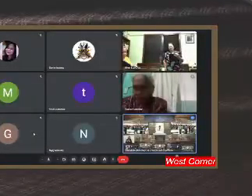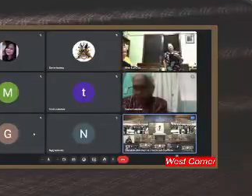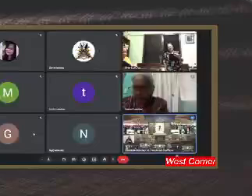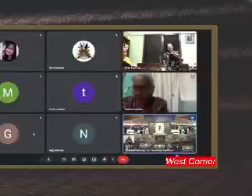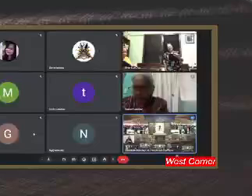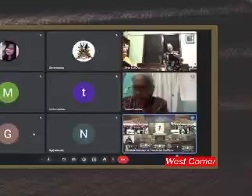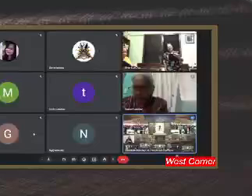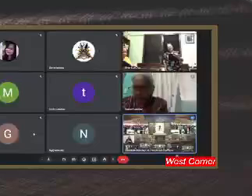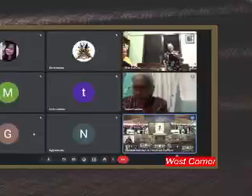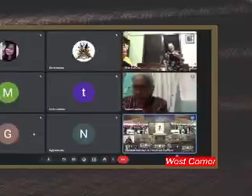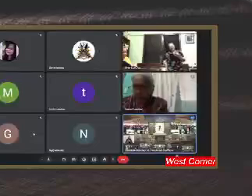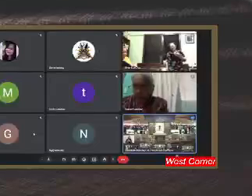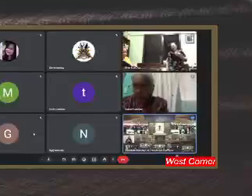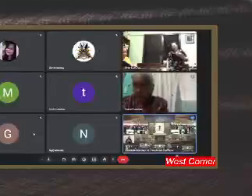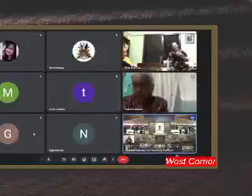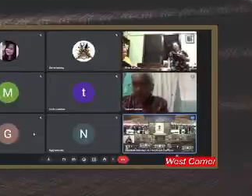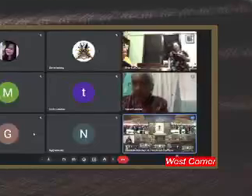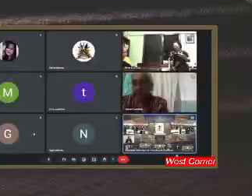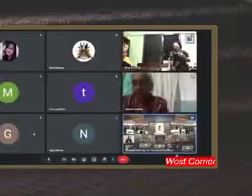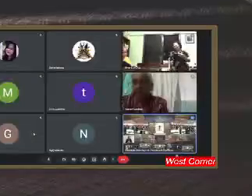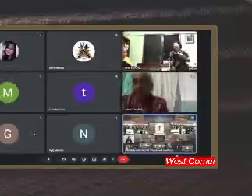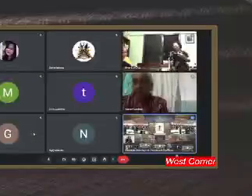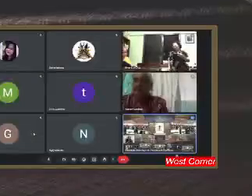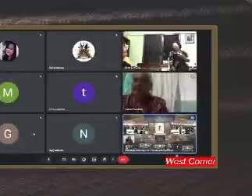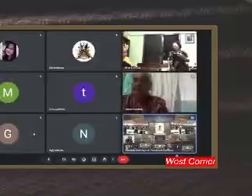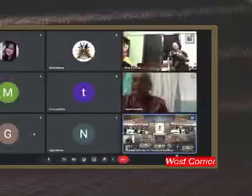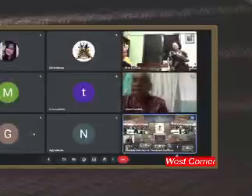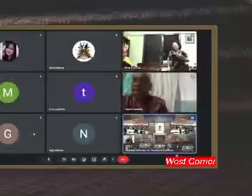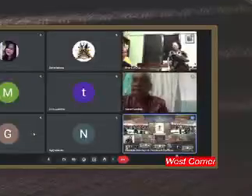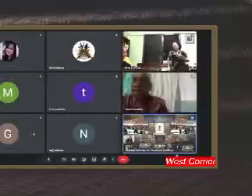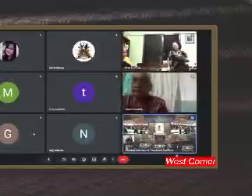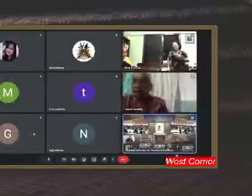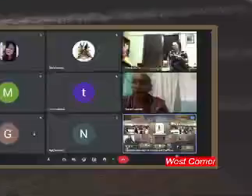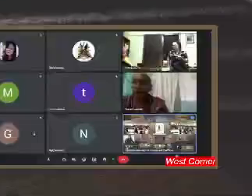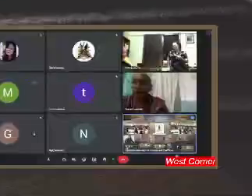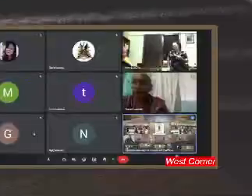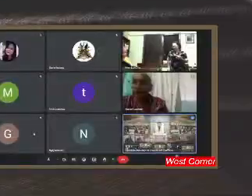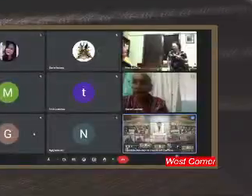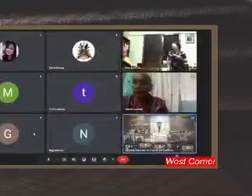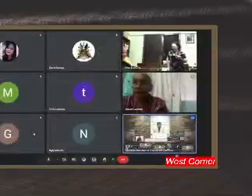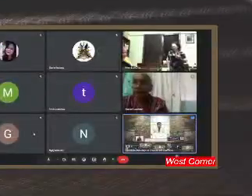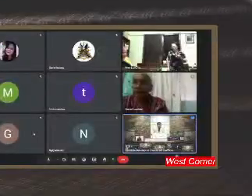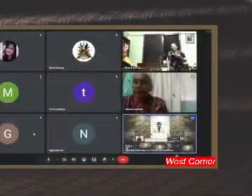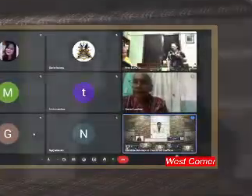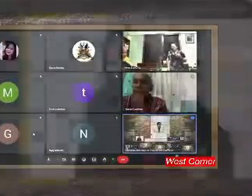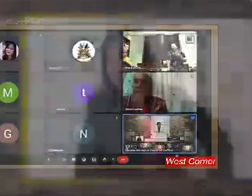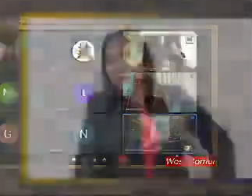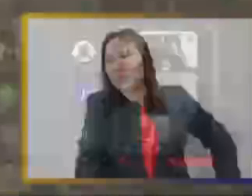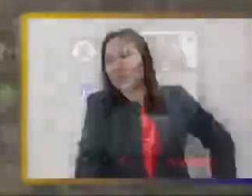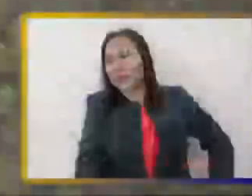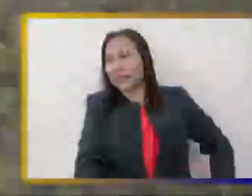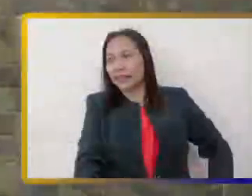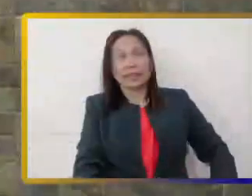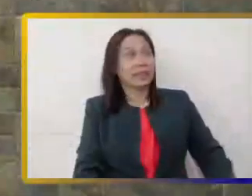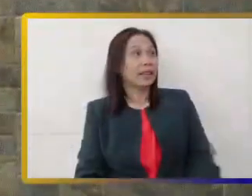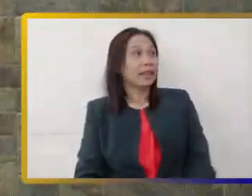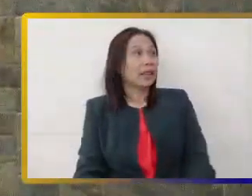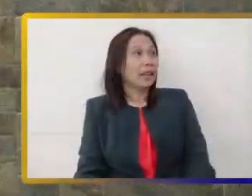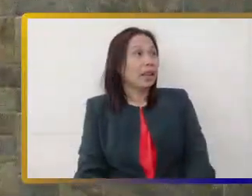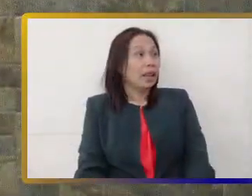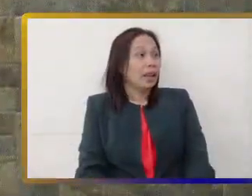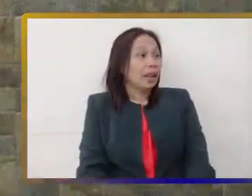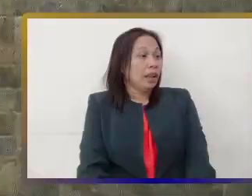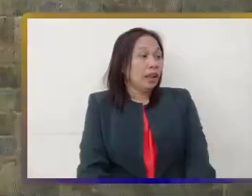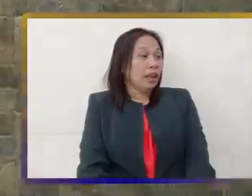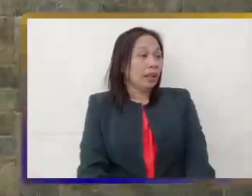pray Amen please be seated and let us sit properly because this